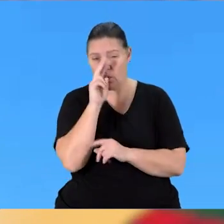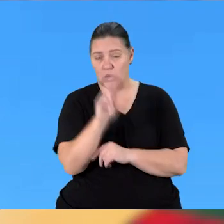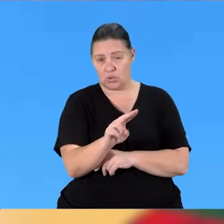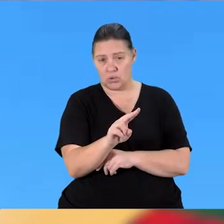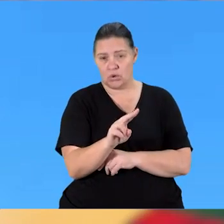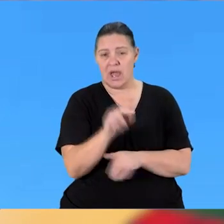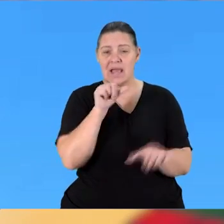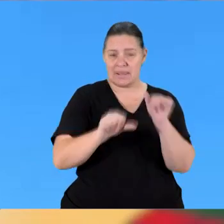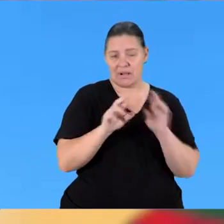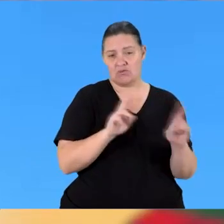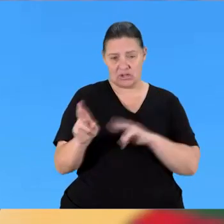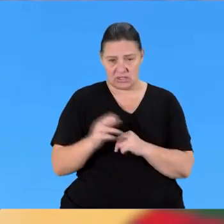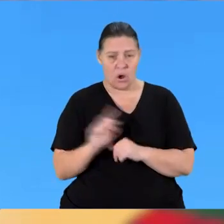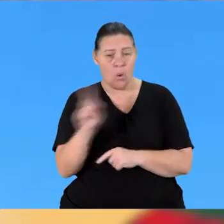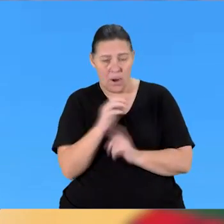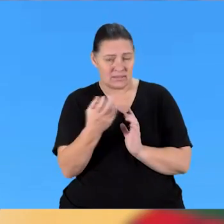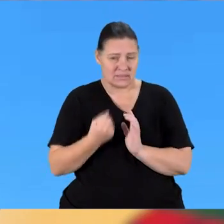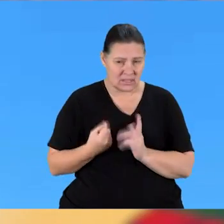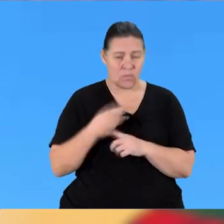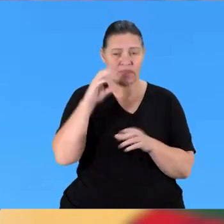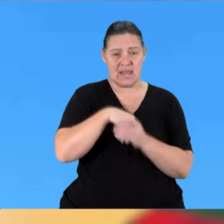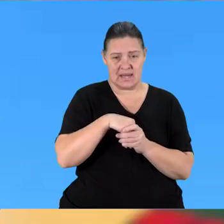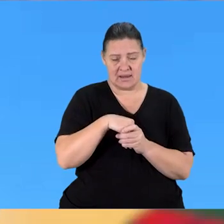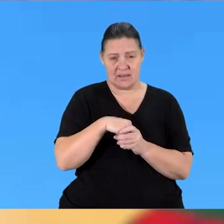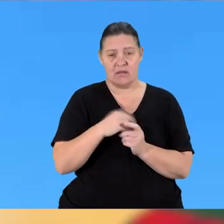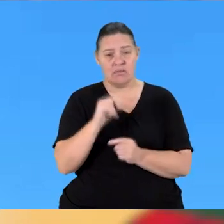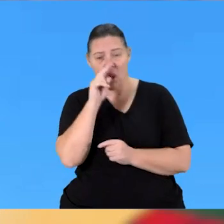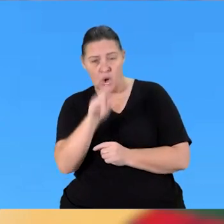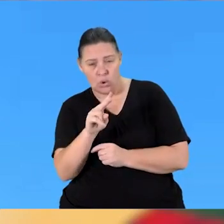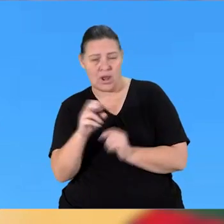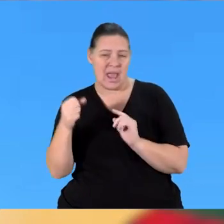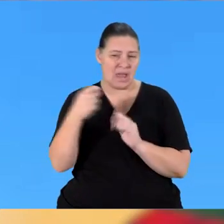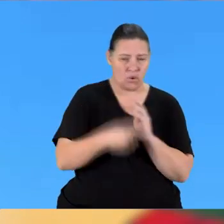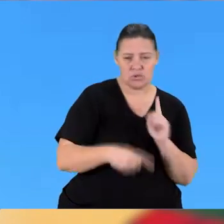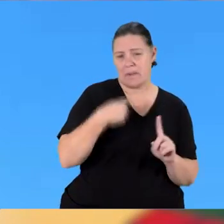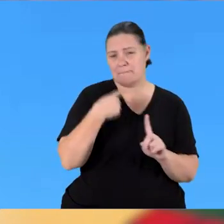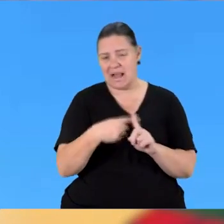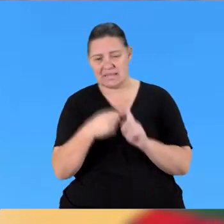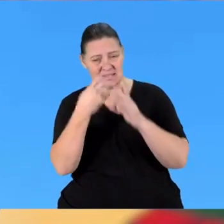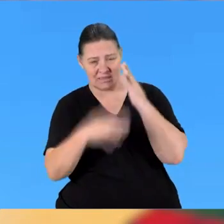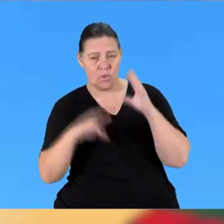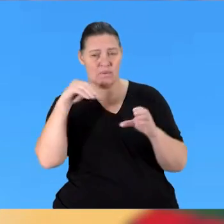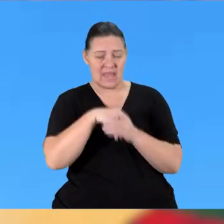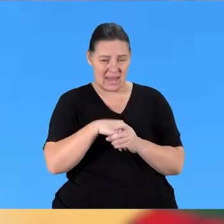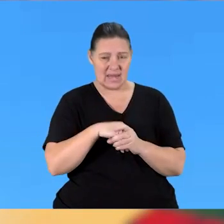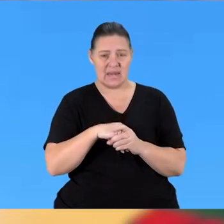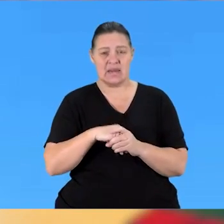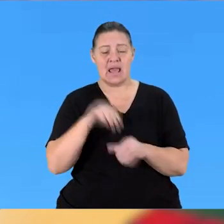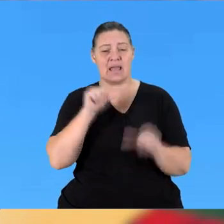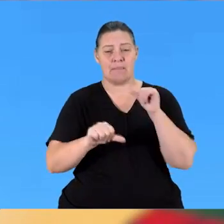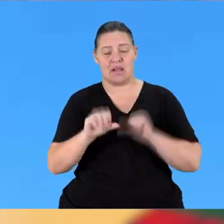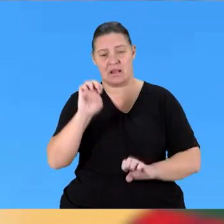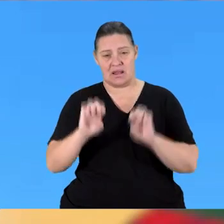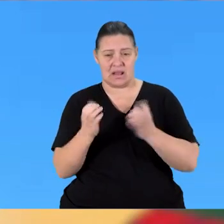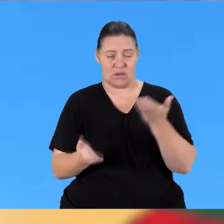also looked at the chemical reaction, what is entailed in a chemical reaction, looked at the arrows, the plus signs that are within a chemical